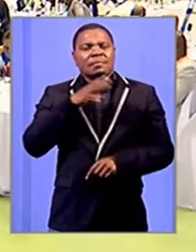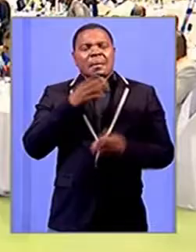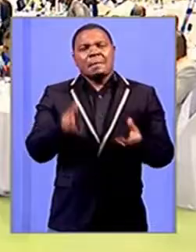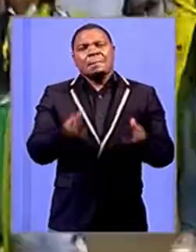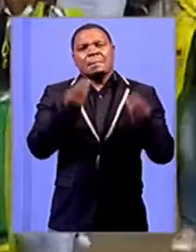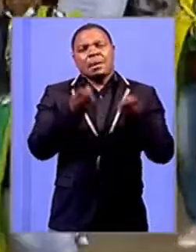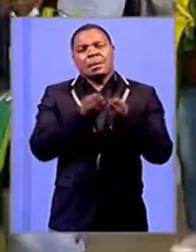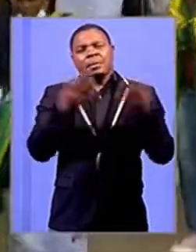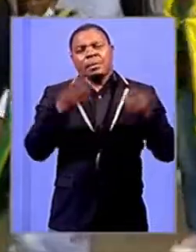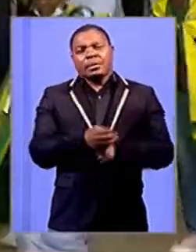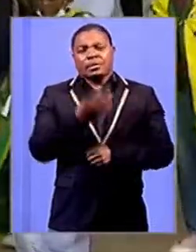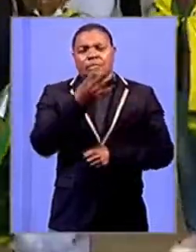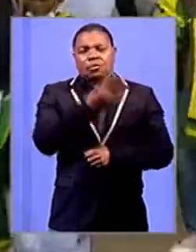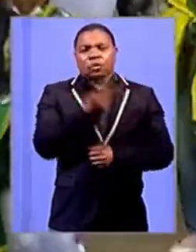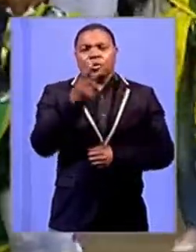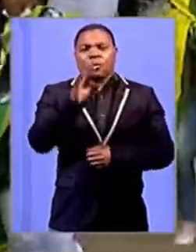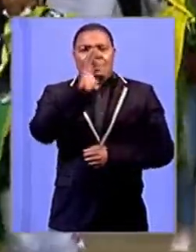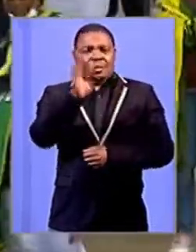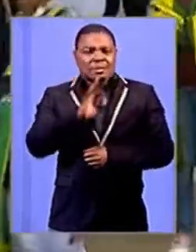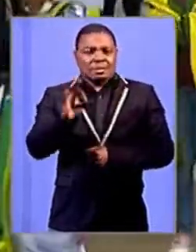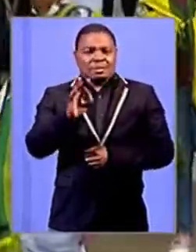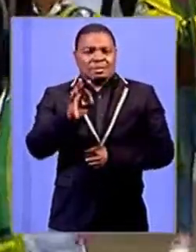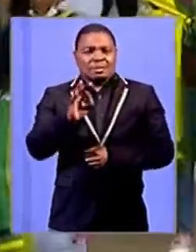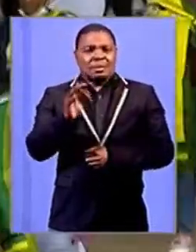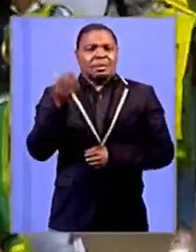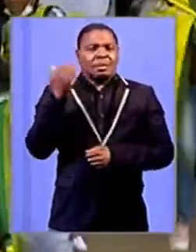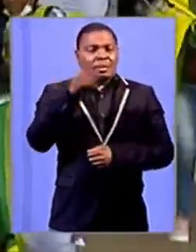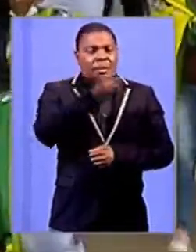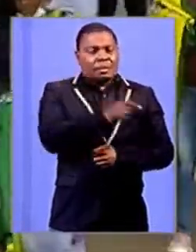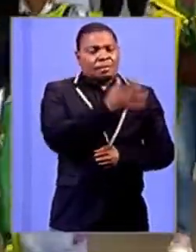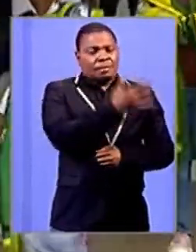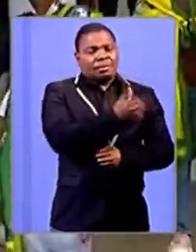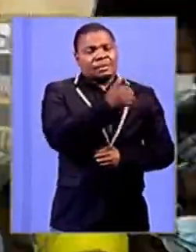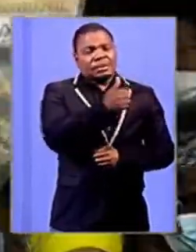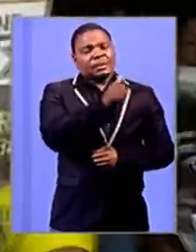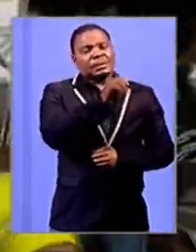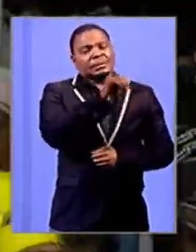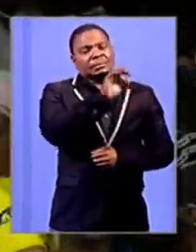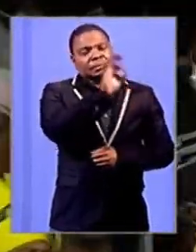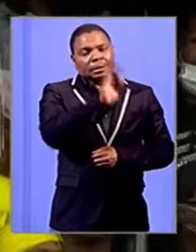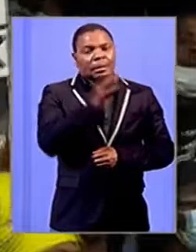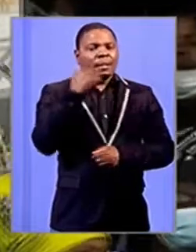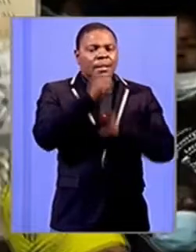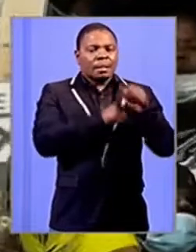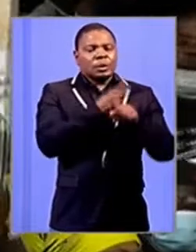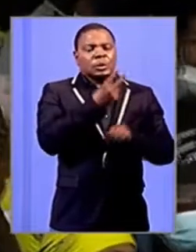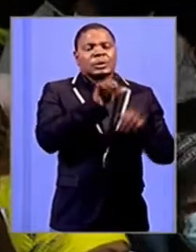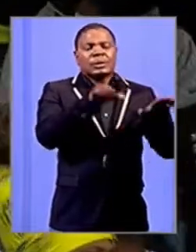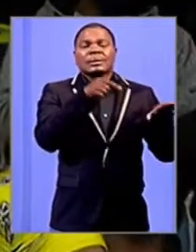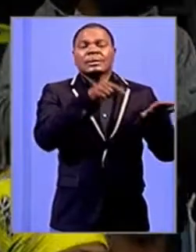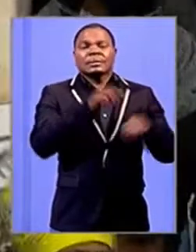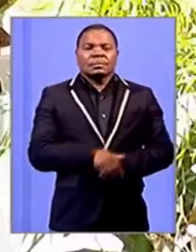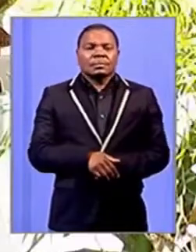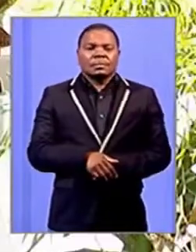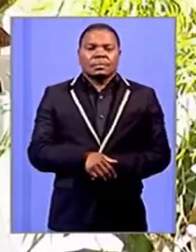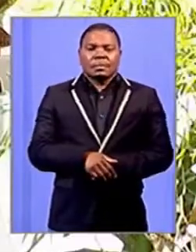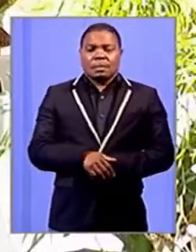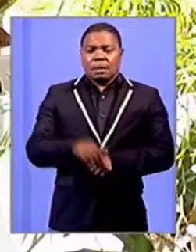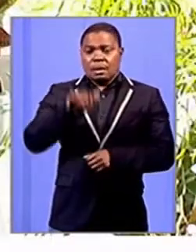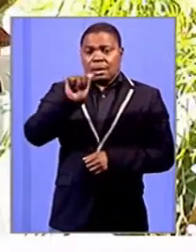tse 42 papisong le tse 56 ka 2016. There is no way that